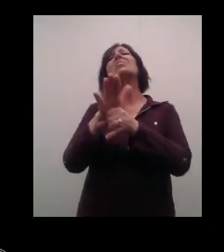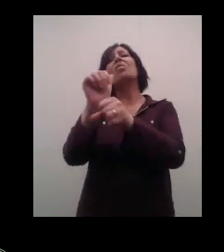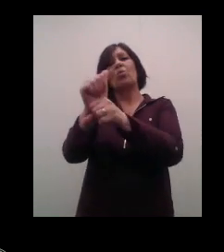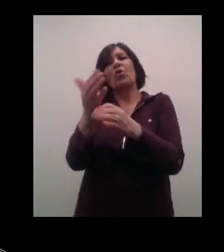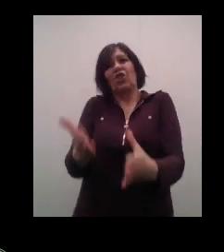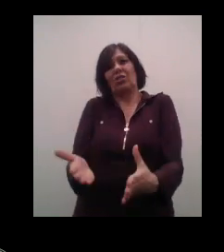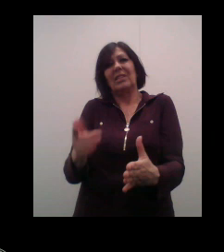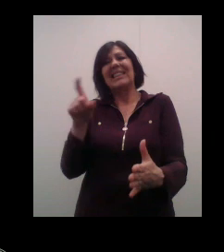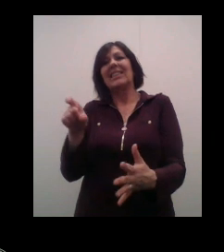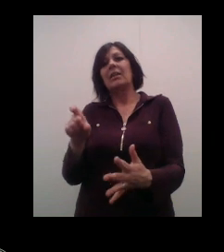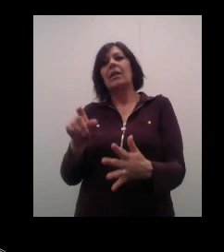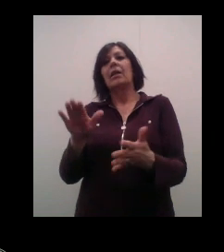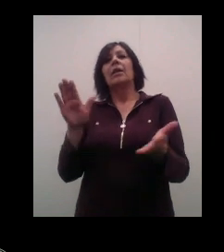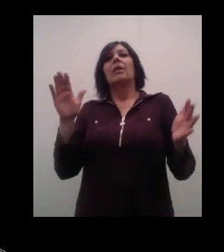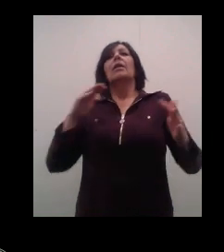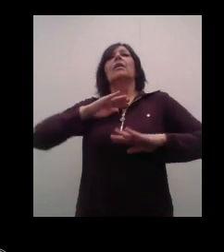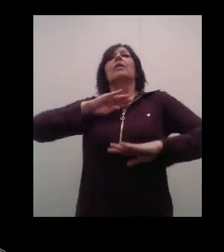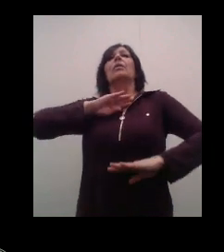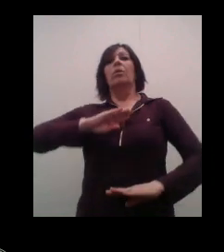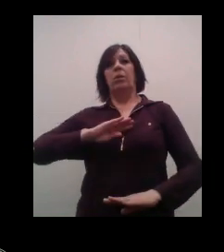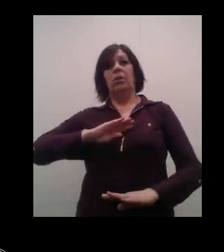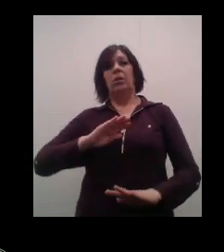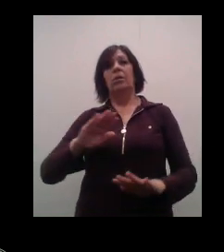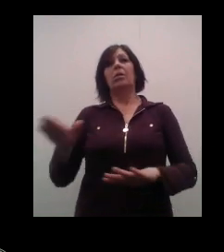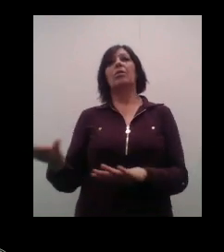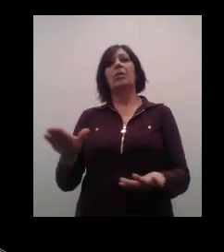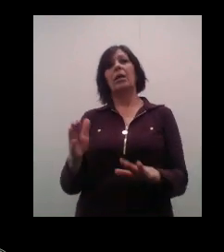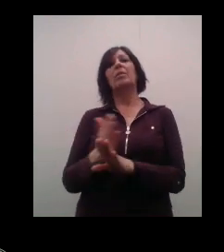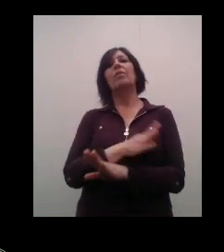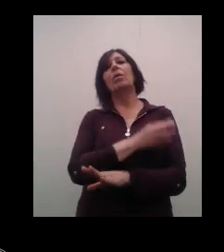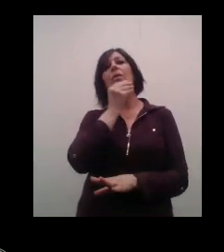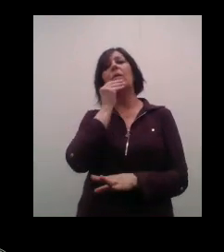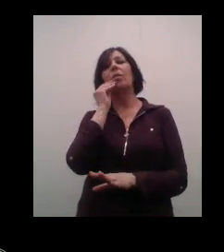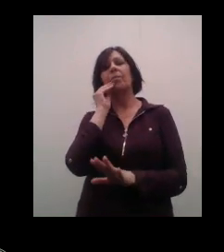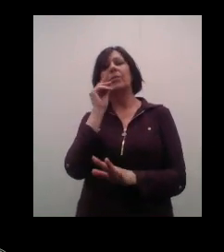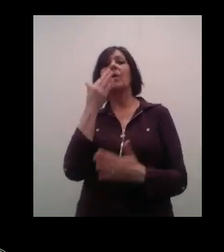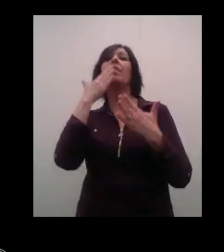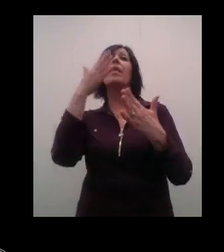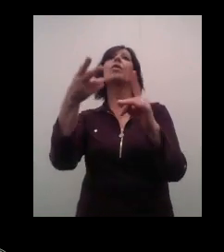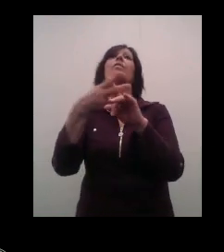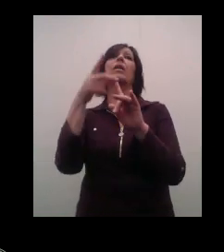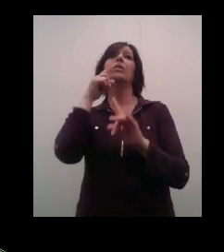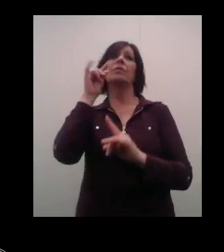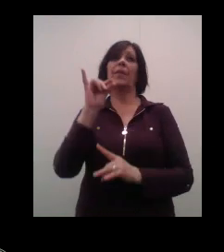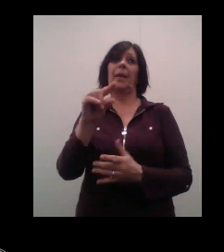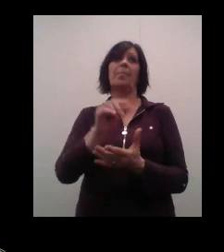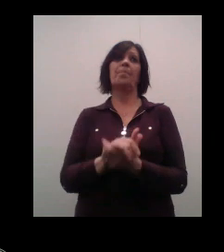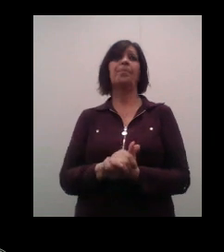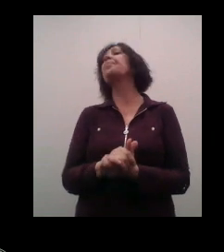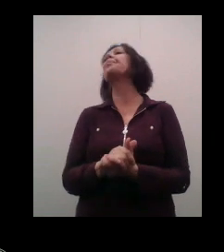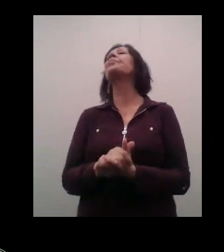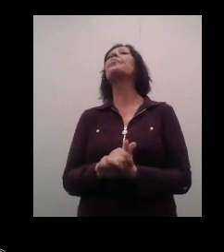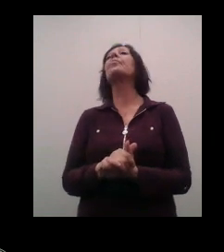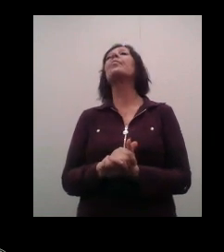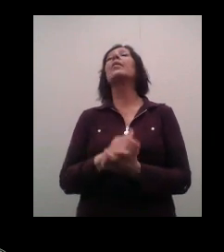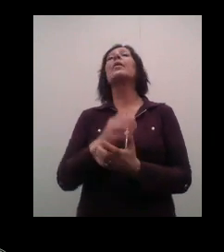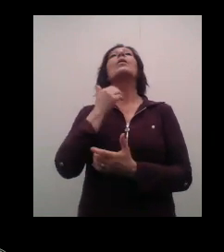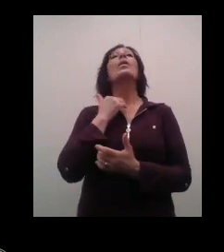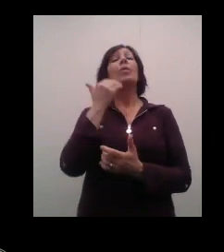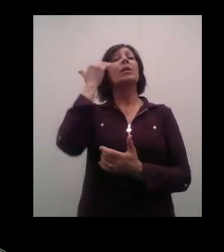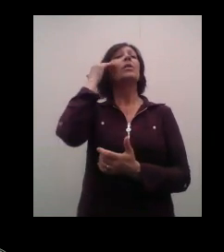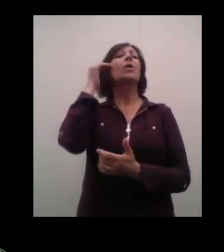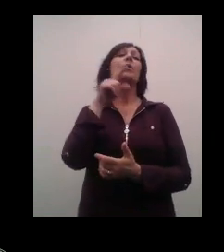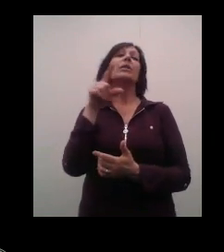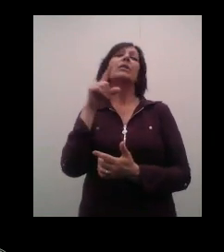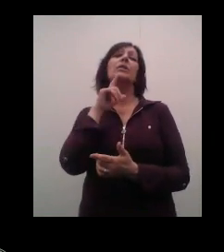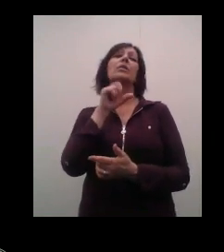decompress and relax before they go home. So thank you to those hotels for doing that. We know that this is trying on so